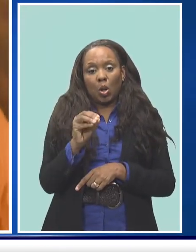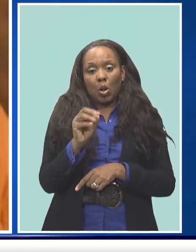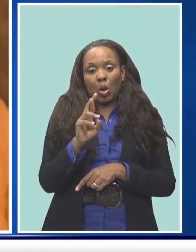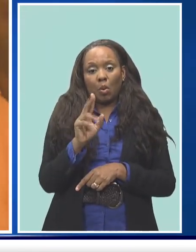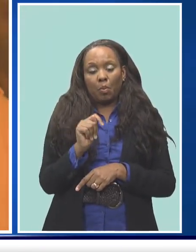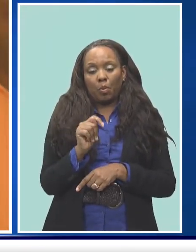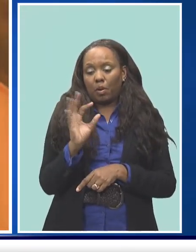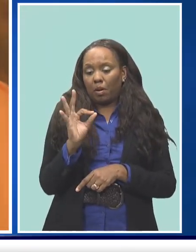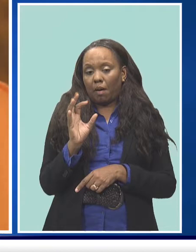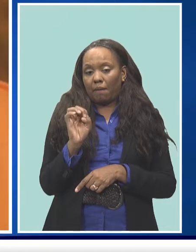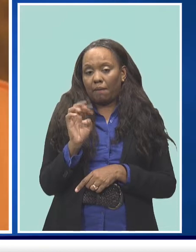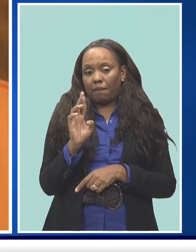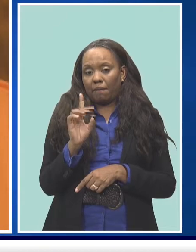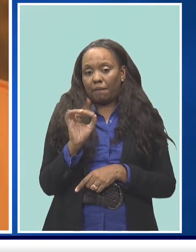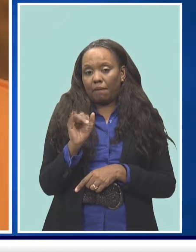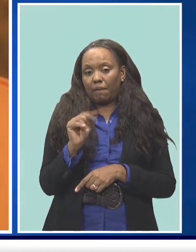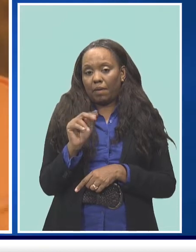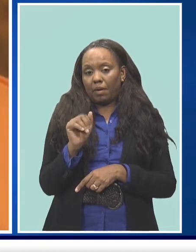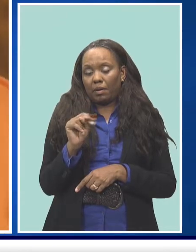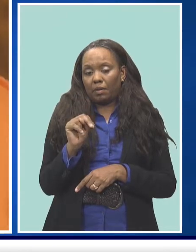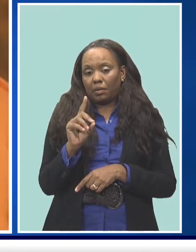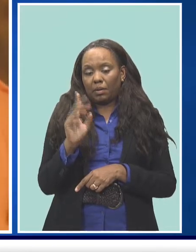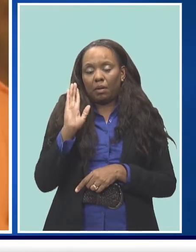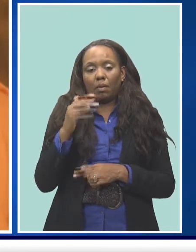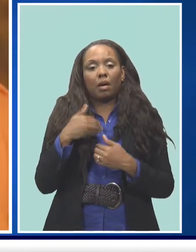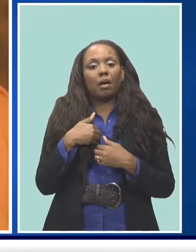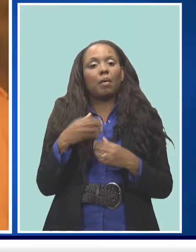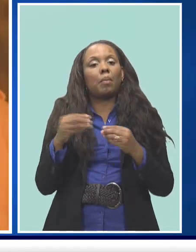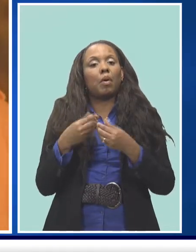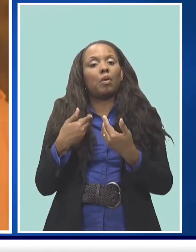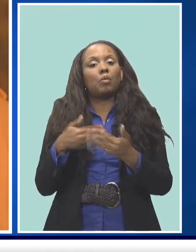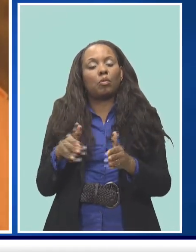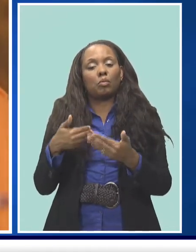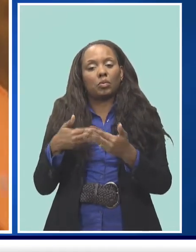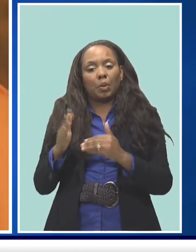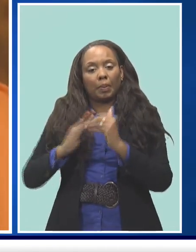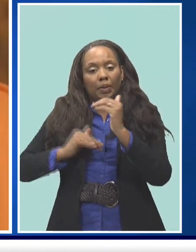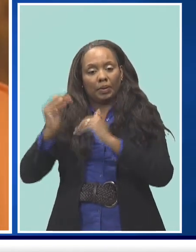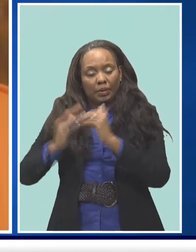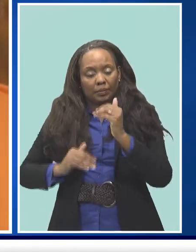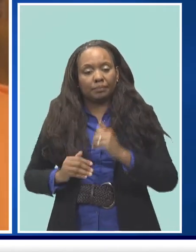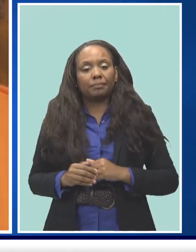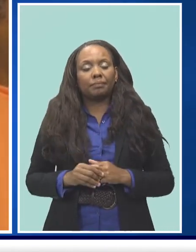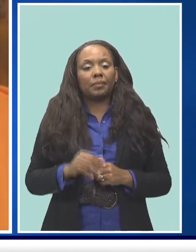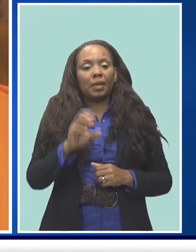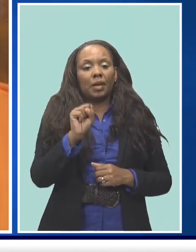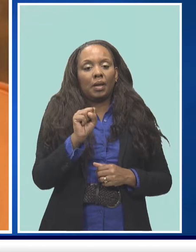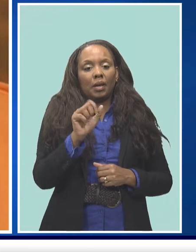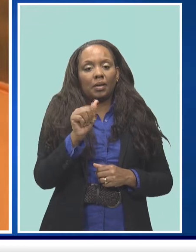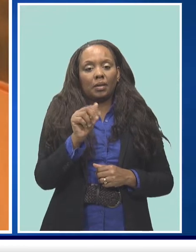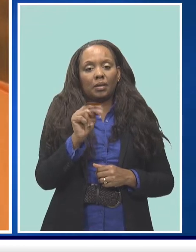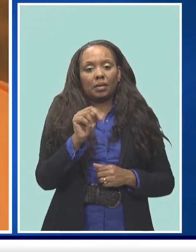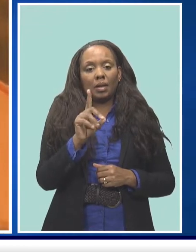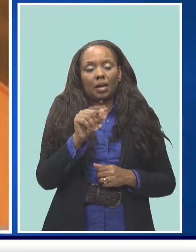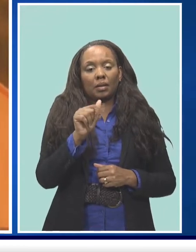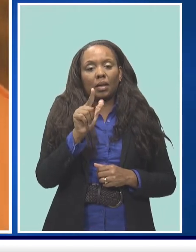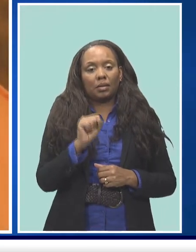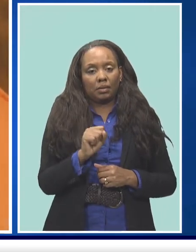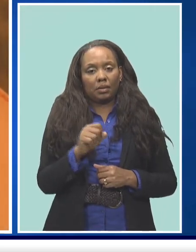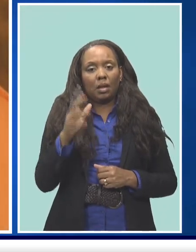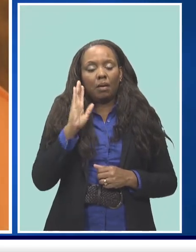now, 74 additional rooms to the condominiums that they have. The Sandals Royal expansion will be adding a